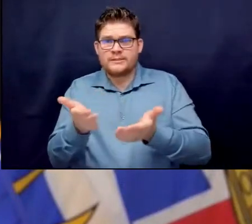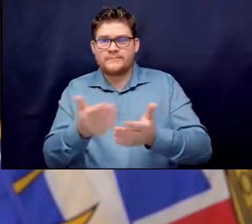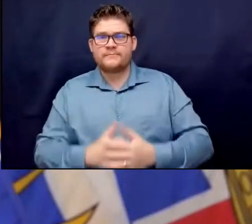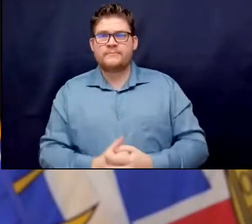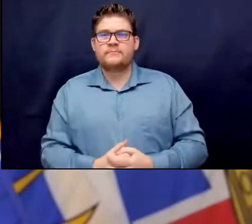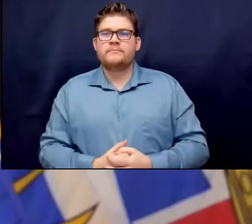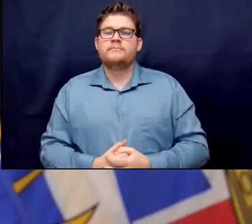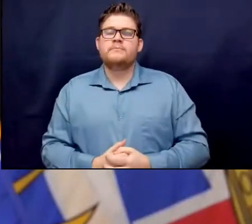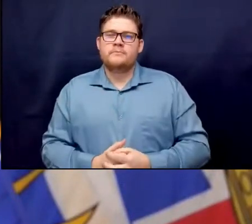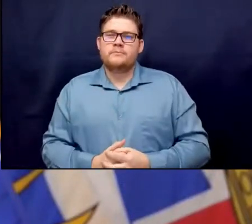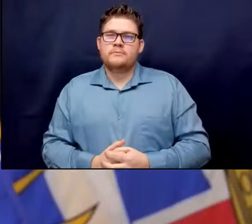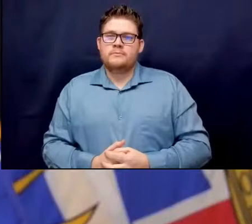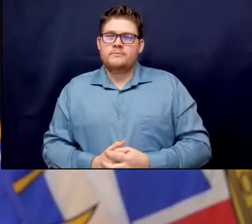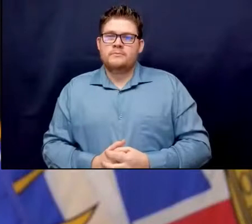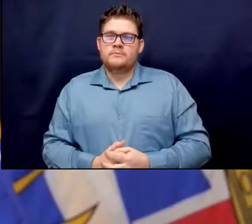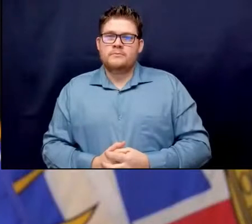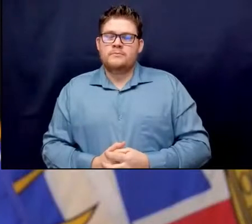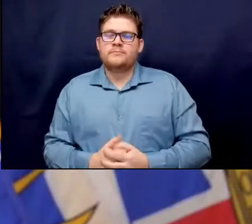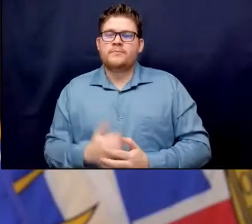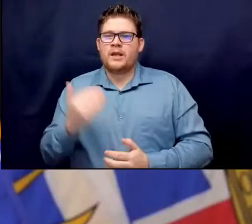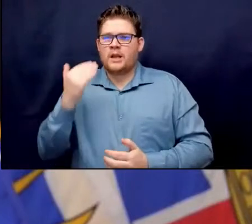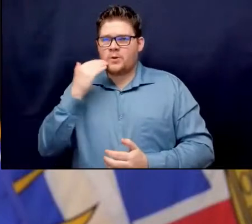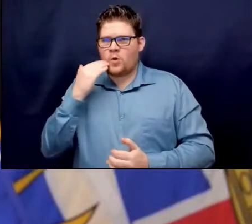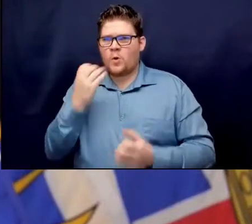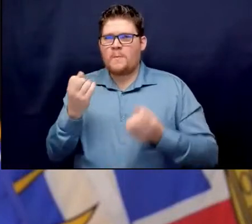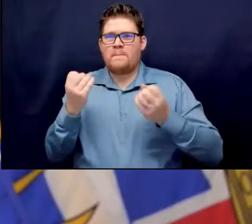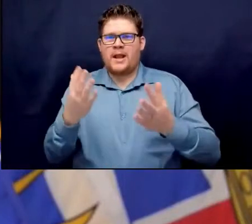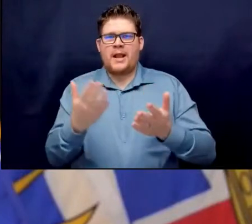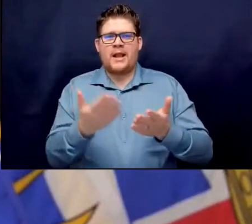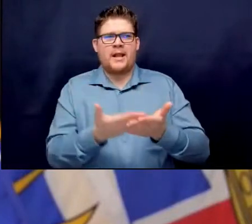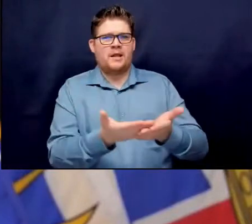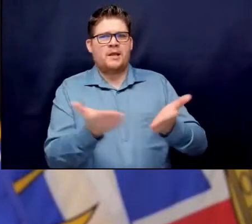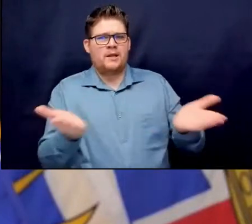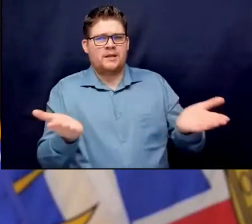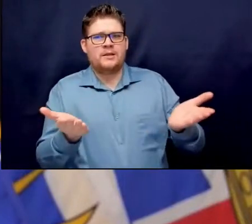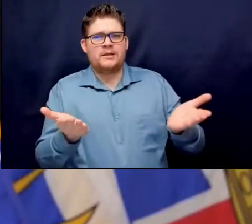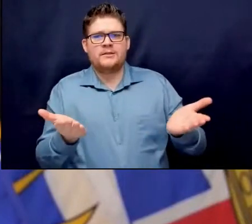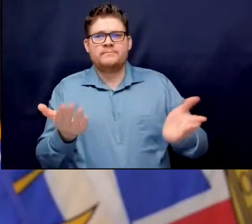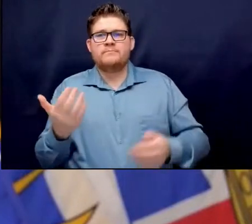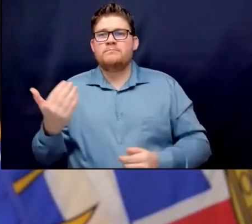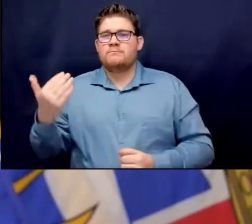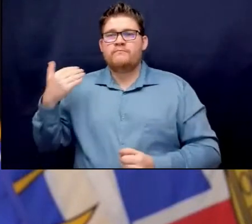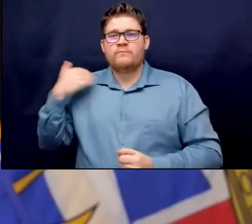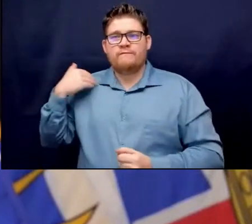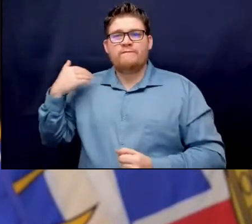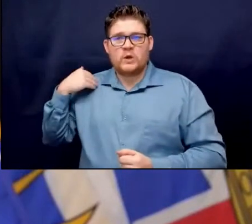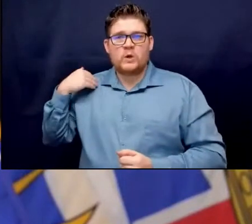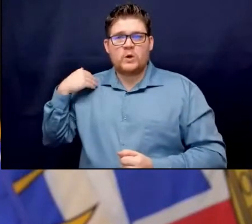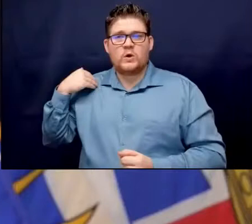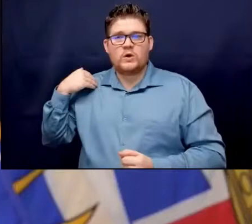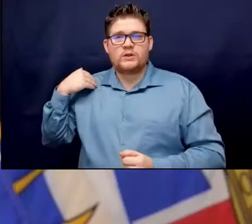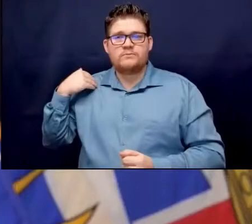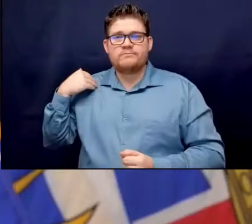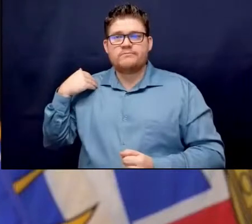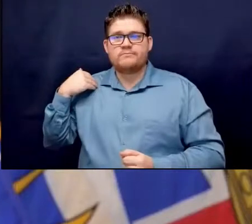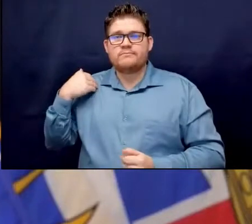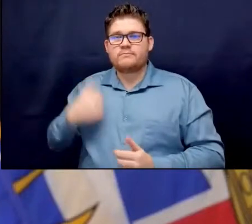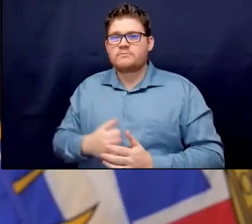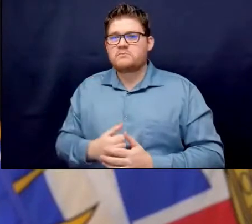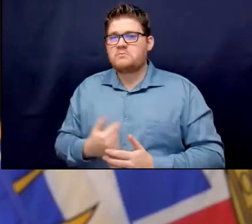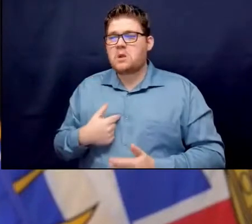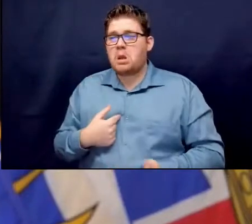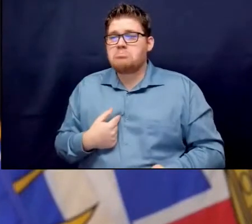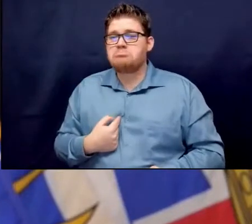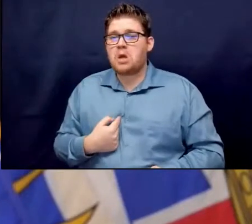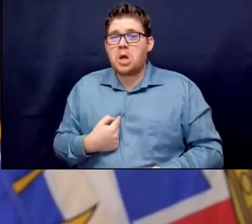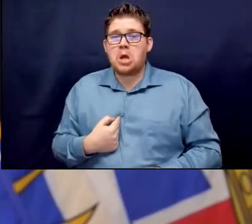people with COVID. There's everybody that, at least everybody I know somebody that has had COVID now, which is different from even